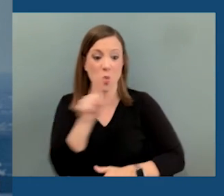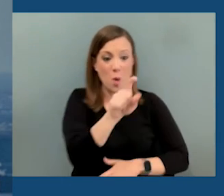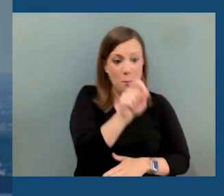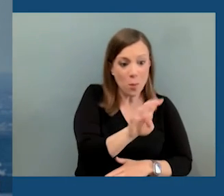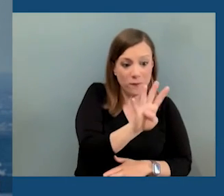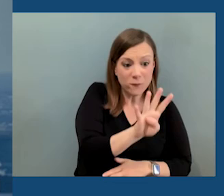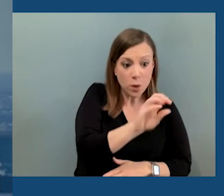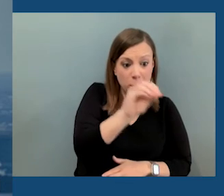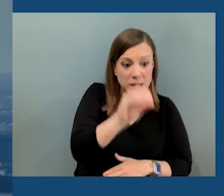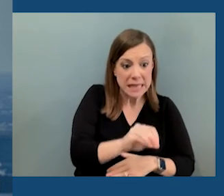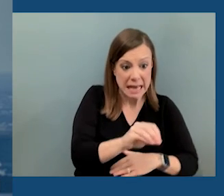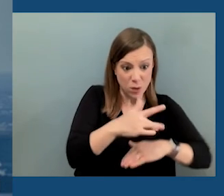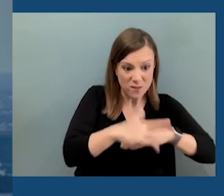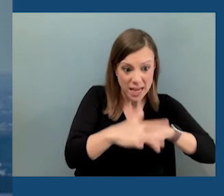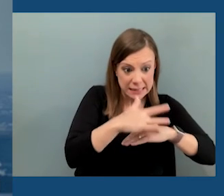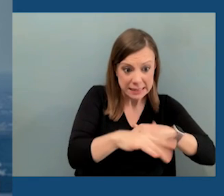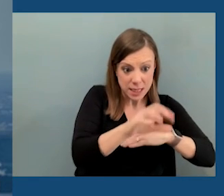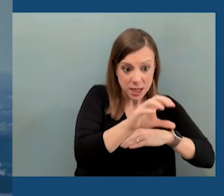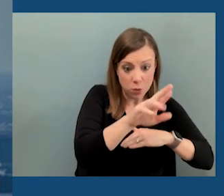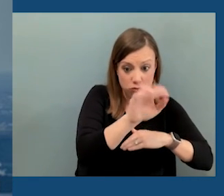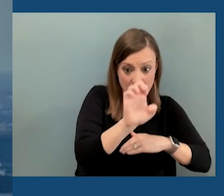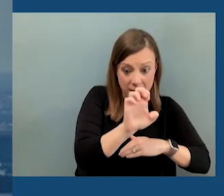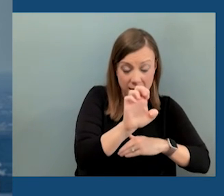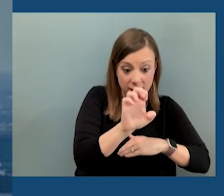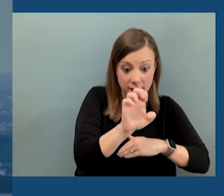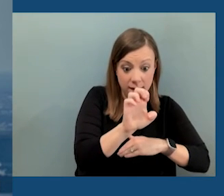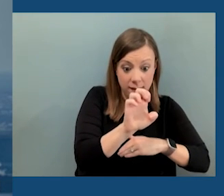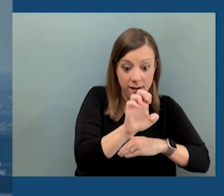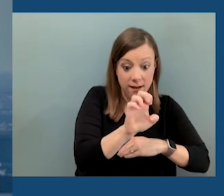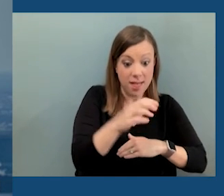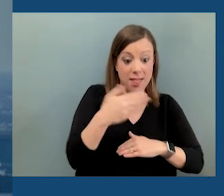Thank God I was able to land an apartment a few months ago.